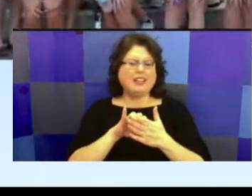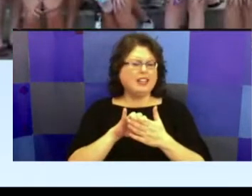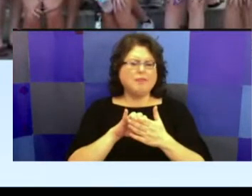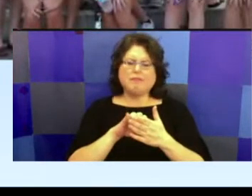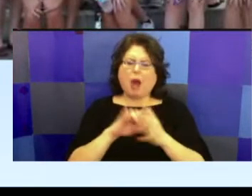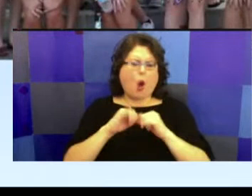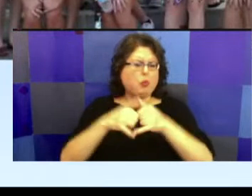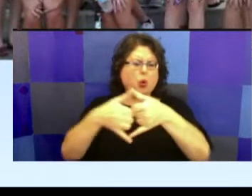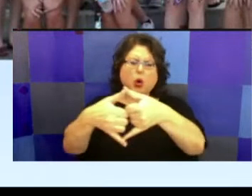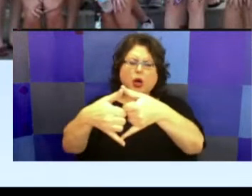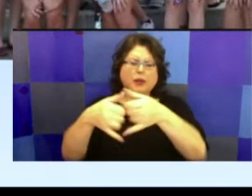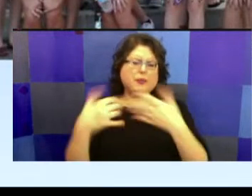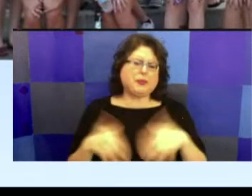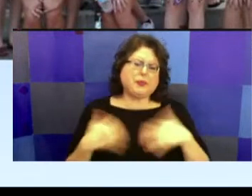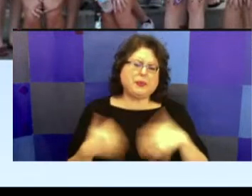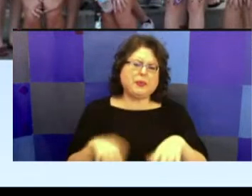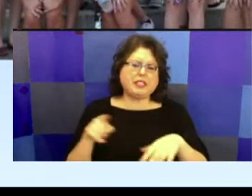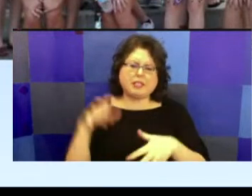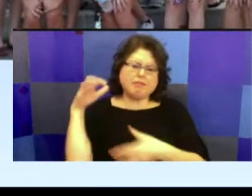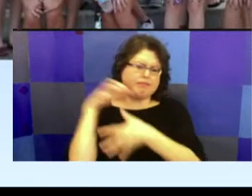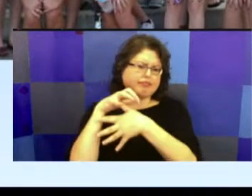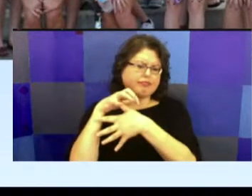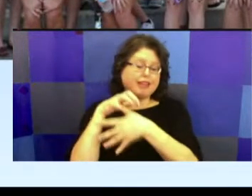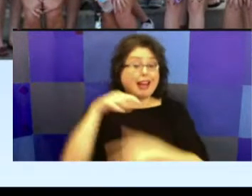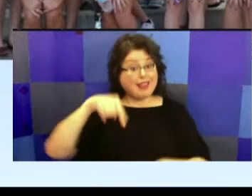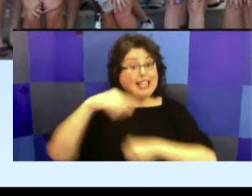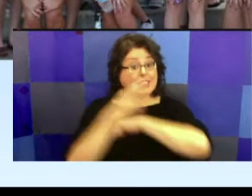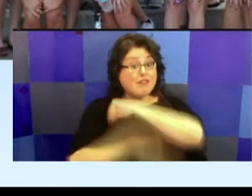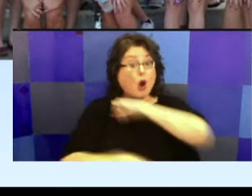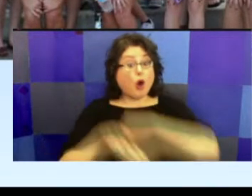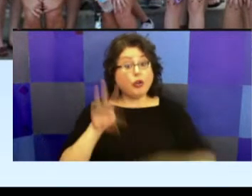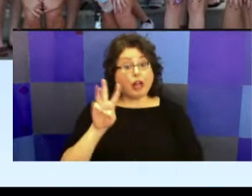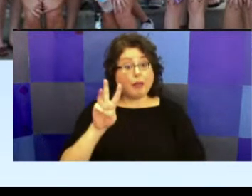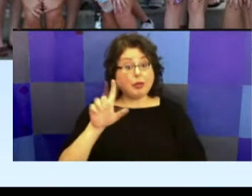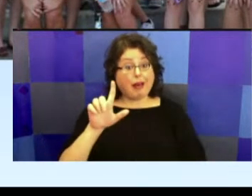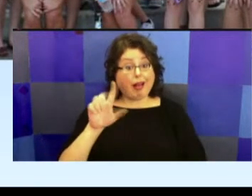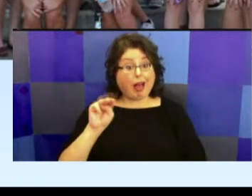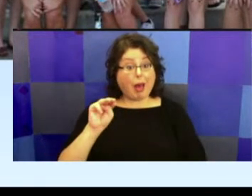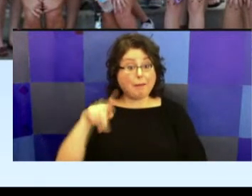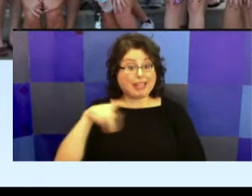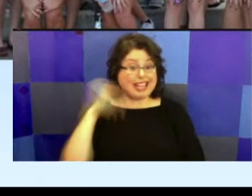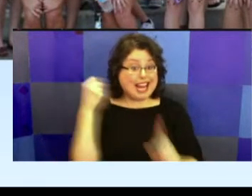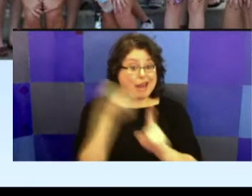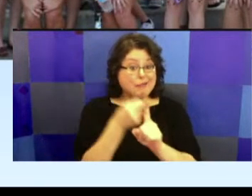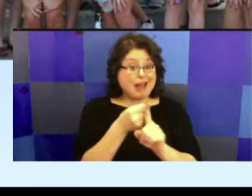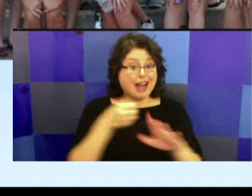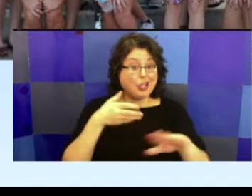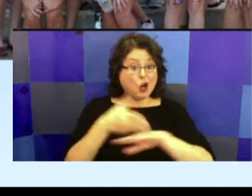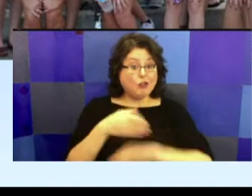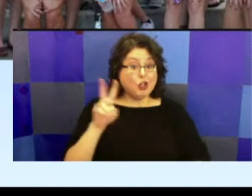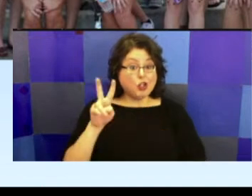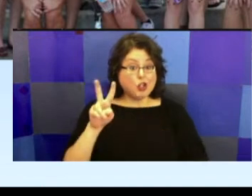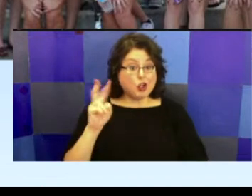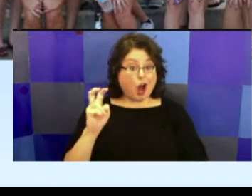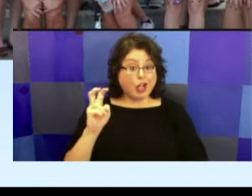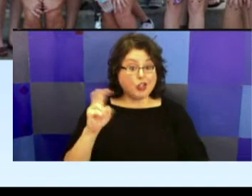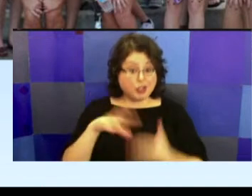And as of this fall, WLMP has officially impacted over 200 students,